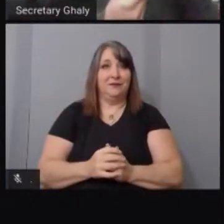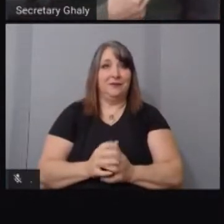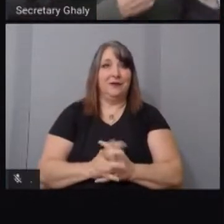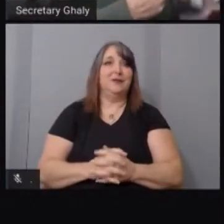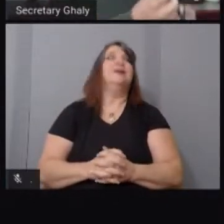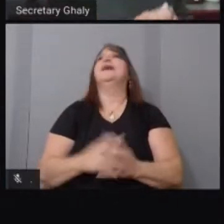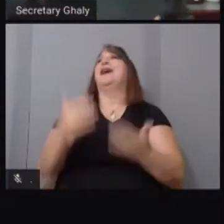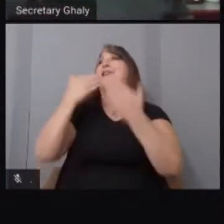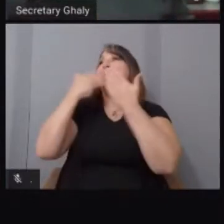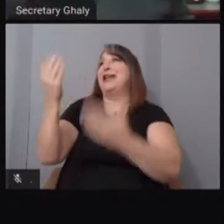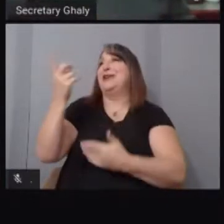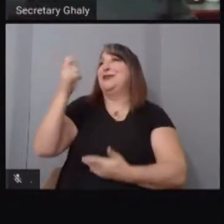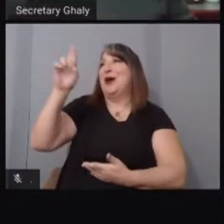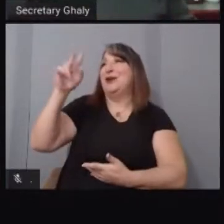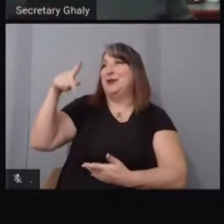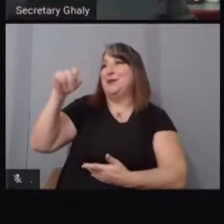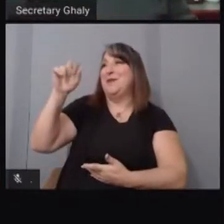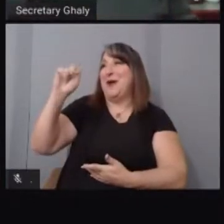Thanks, Dr. Pon.